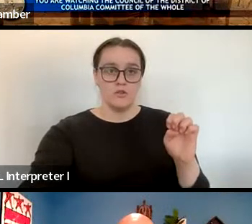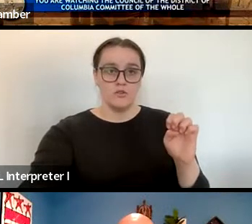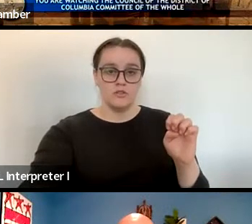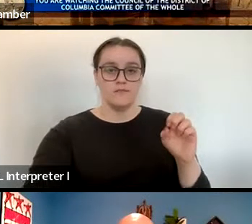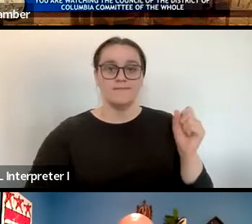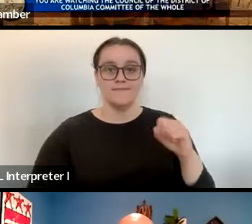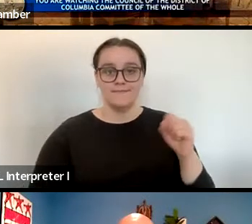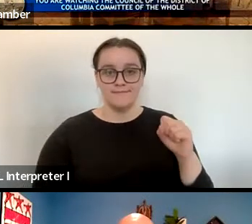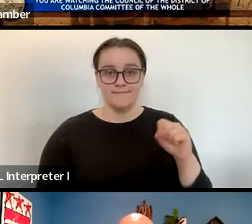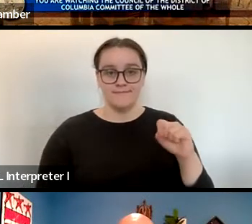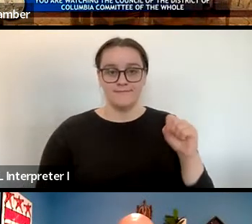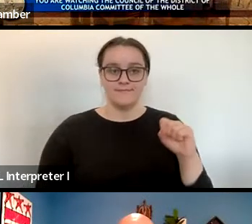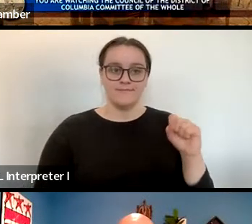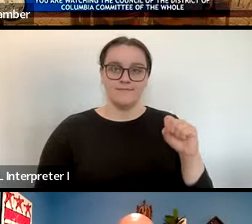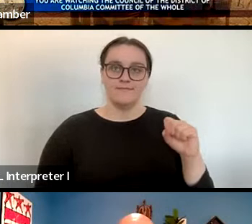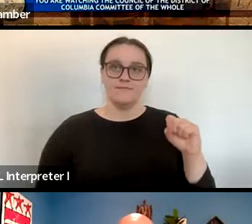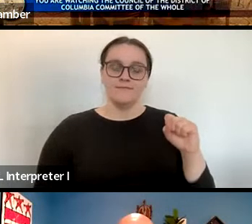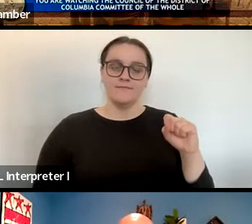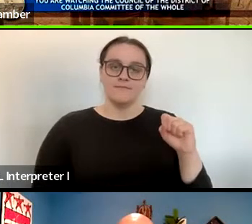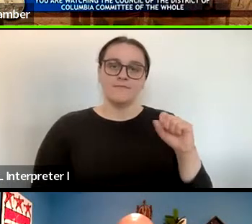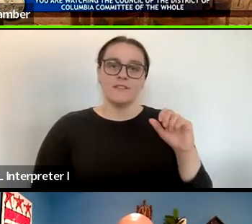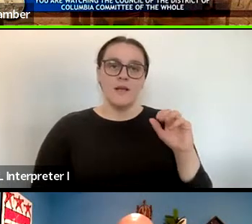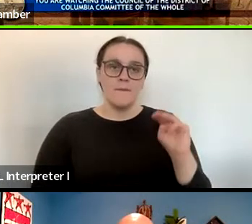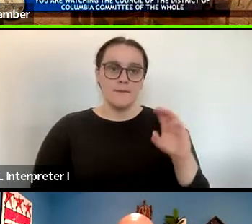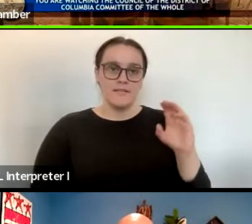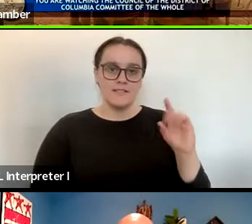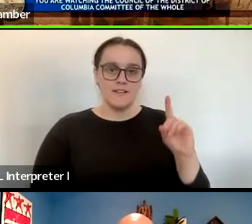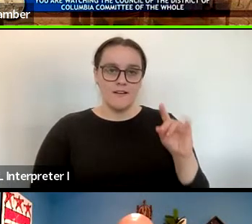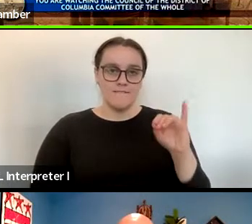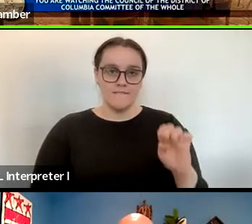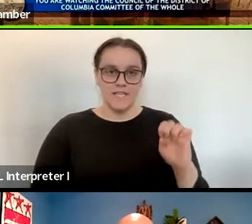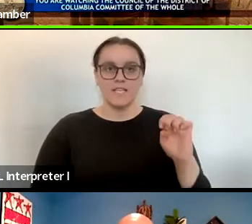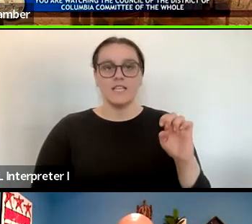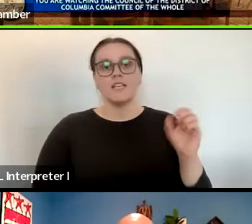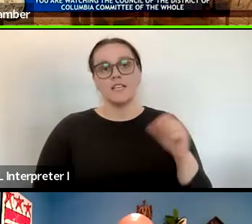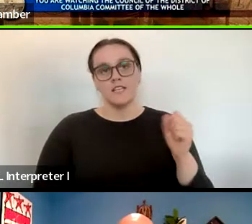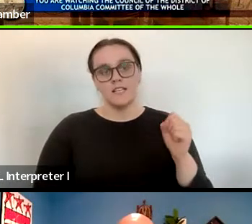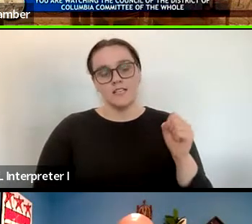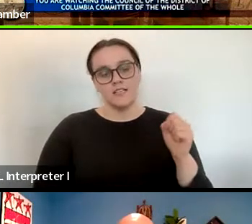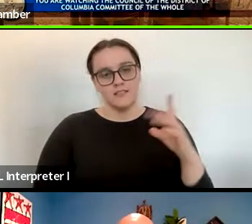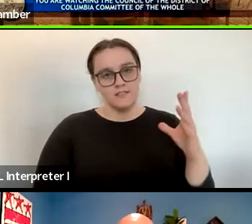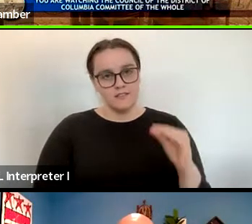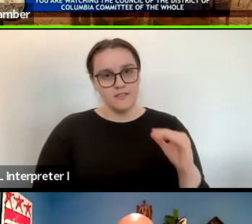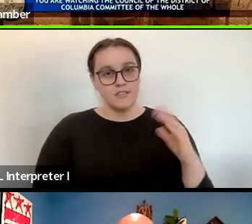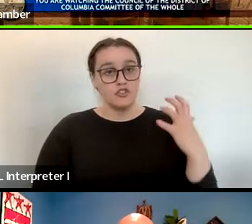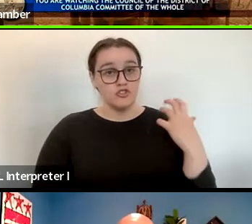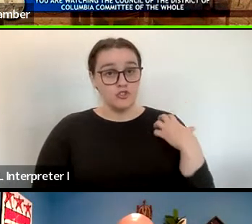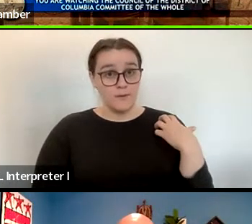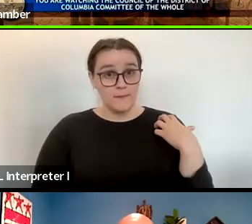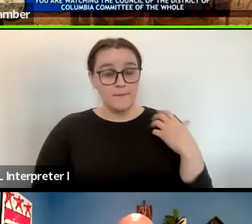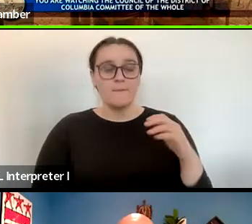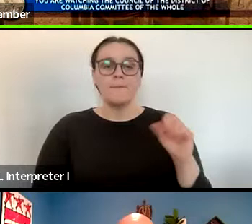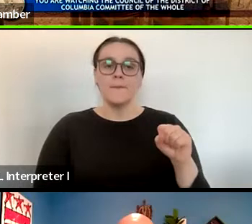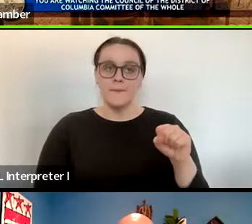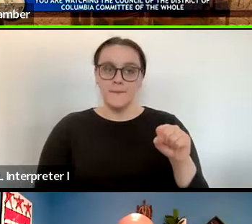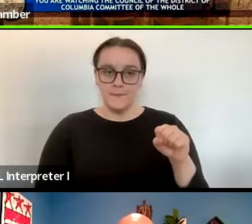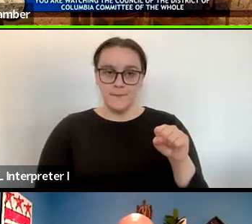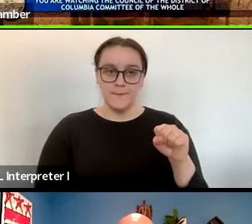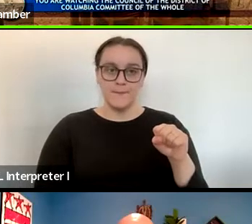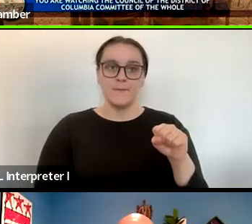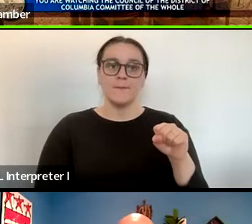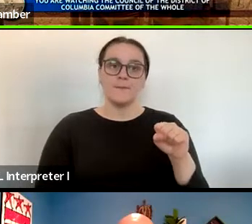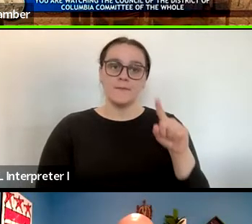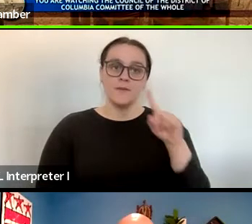Yes. Councilmember Lewis George votes yes. Councilmember McDuffie. Yes. Councilmember McDuffie votes yes. Chairman Mendelson. Yes. Chairman Mendelson votes